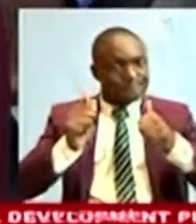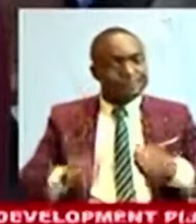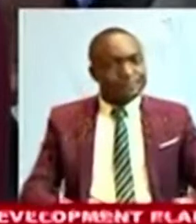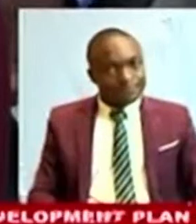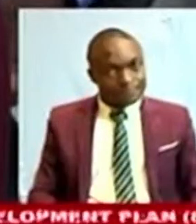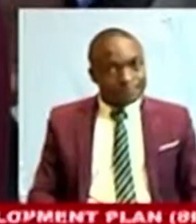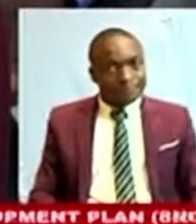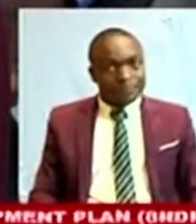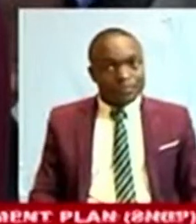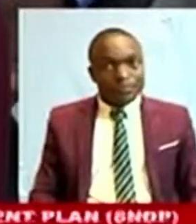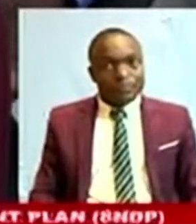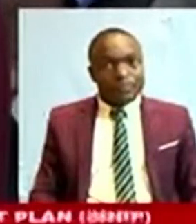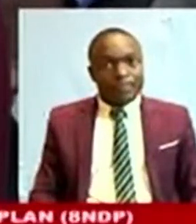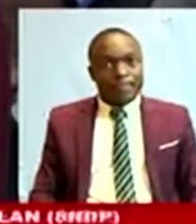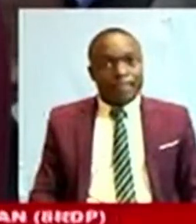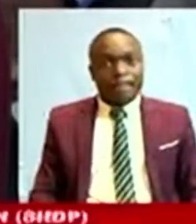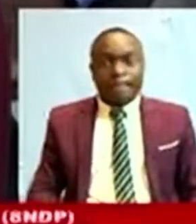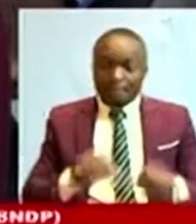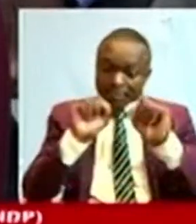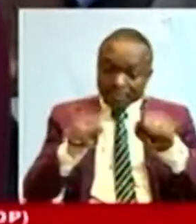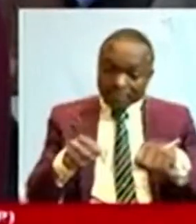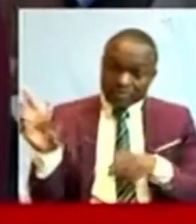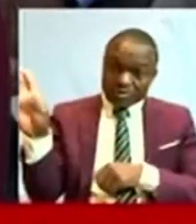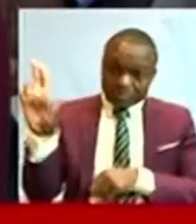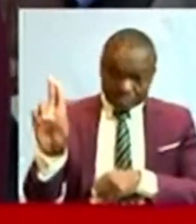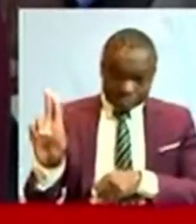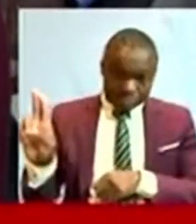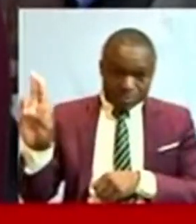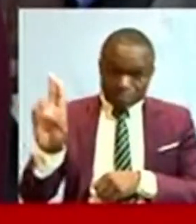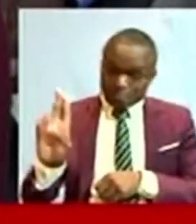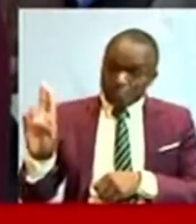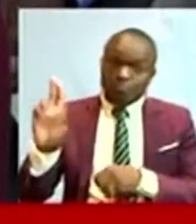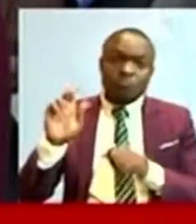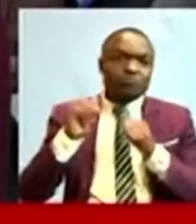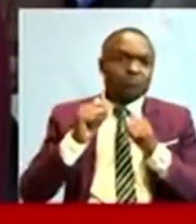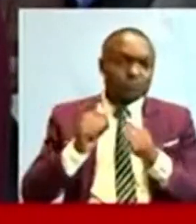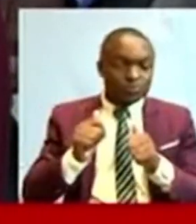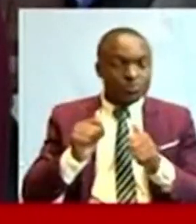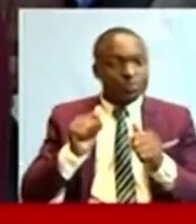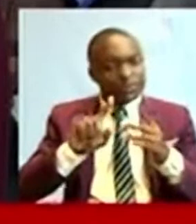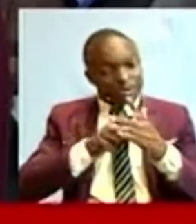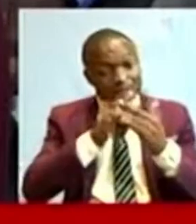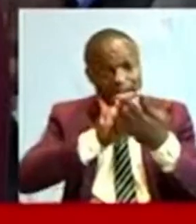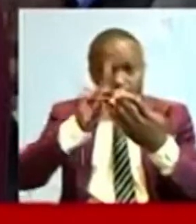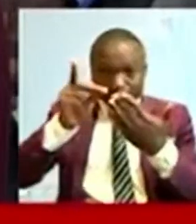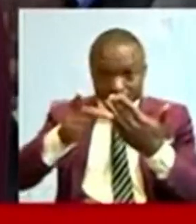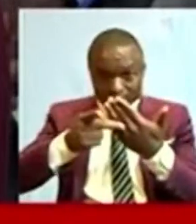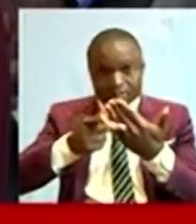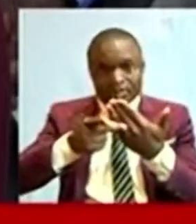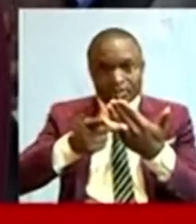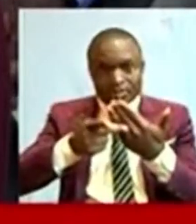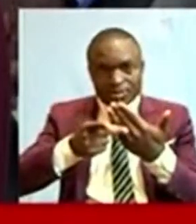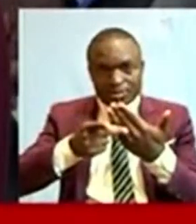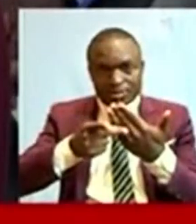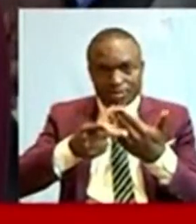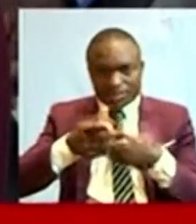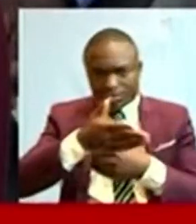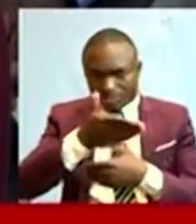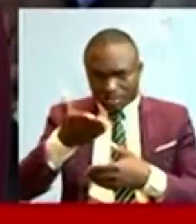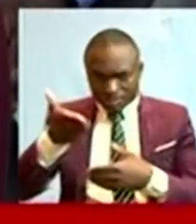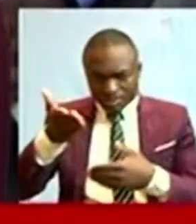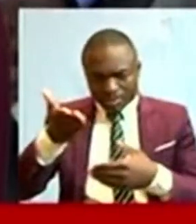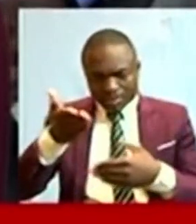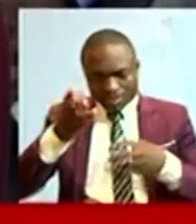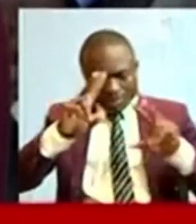outlived its usefulness. We've embarked on a program to decommission that equipment, the